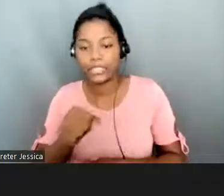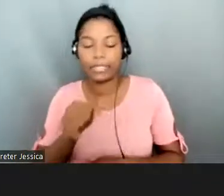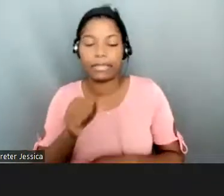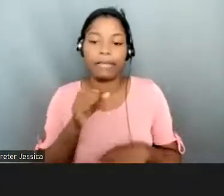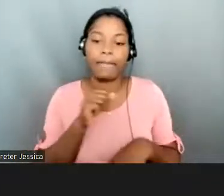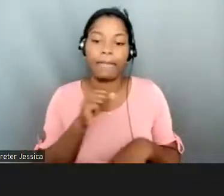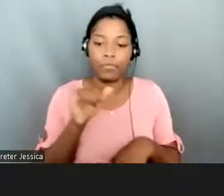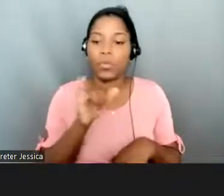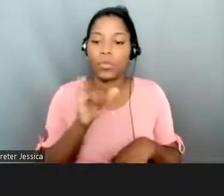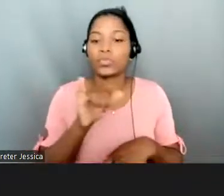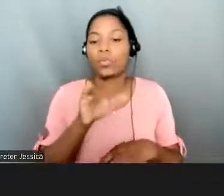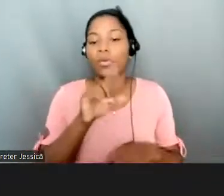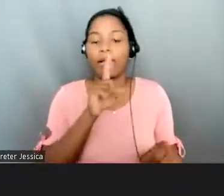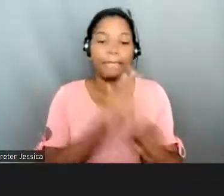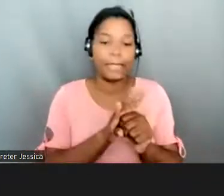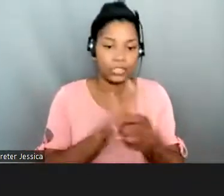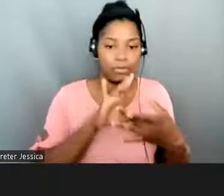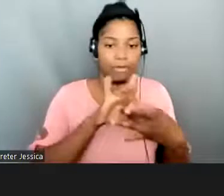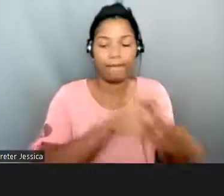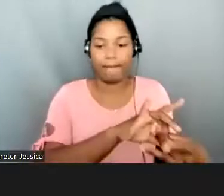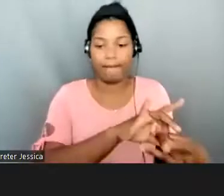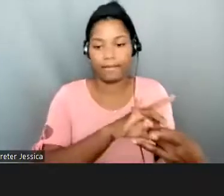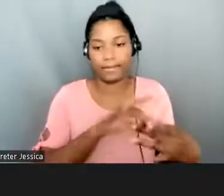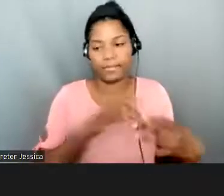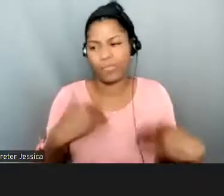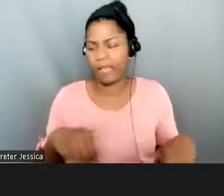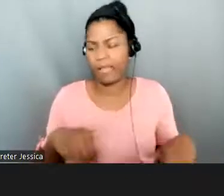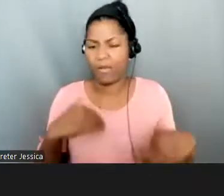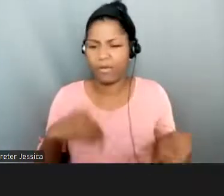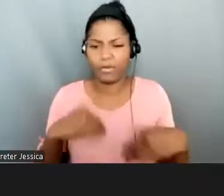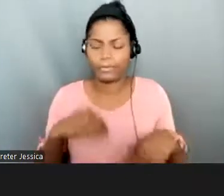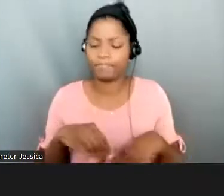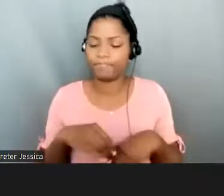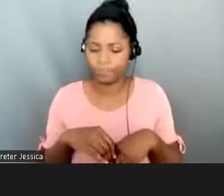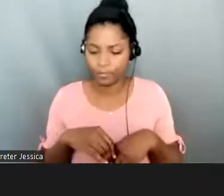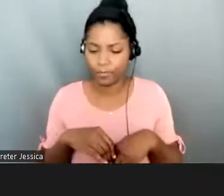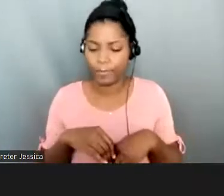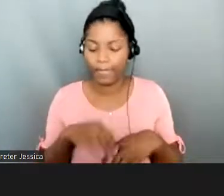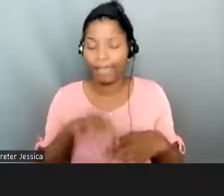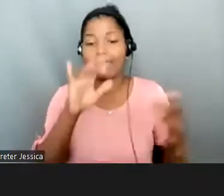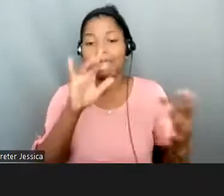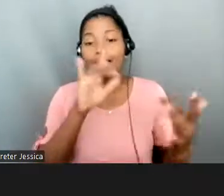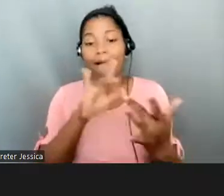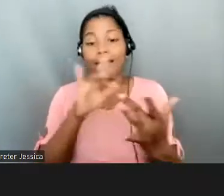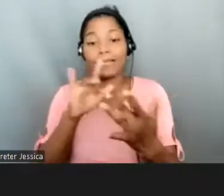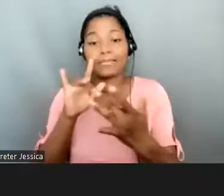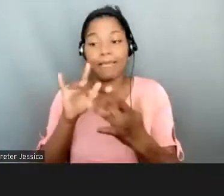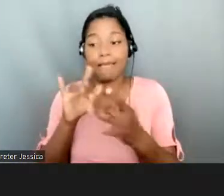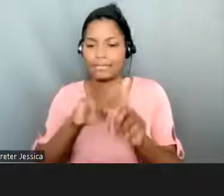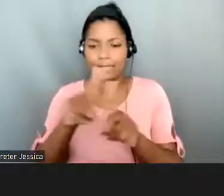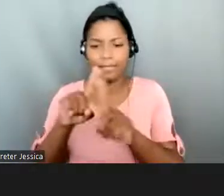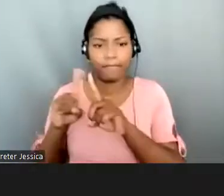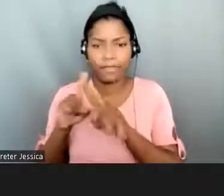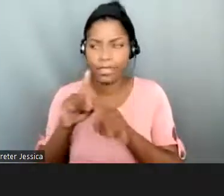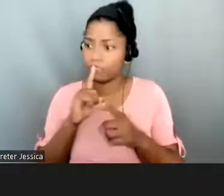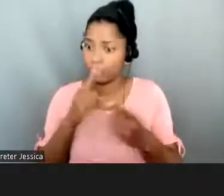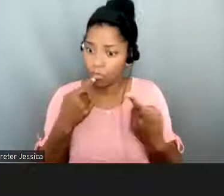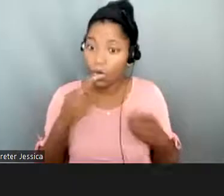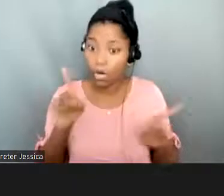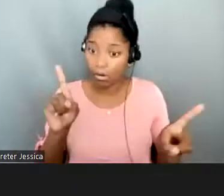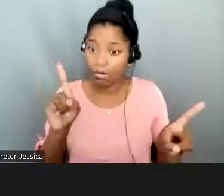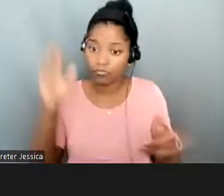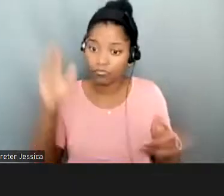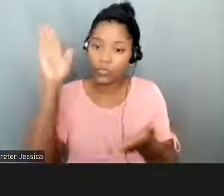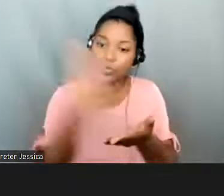to Connect. With the context that Julianne provided on what the research shows works to reduce